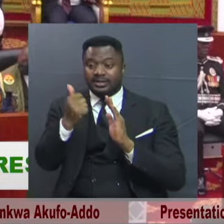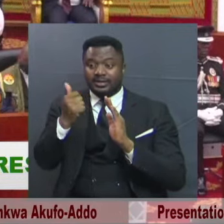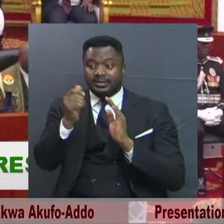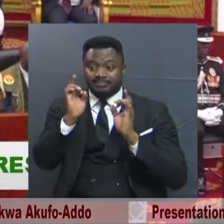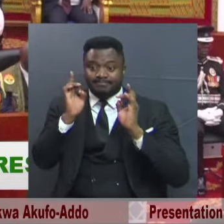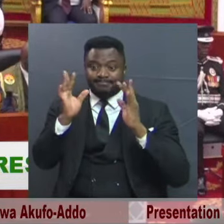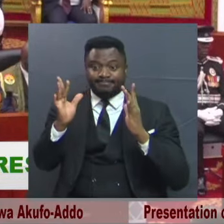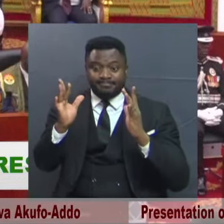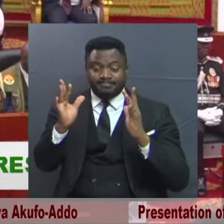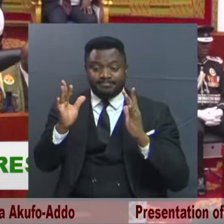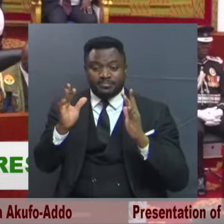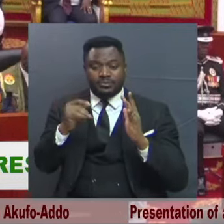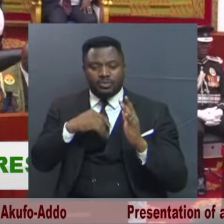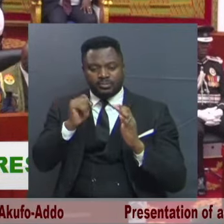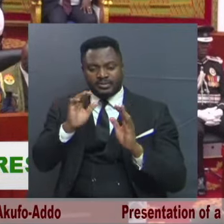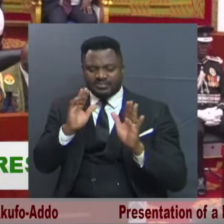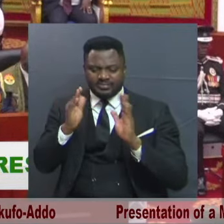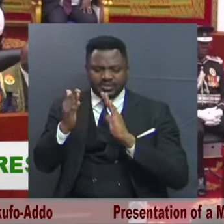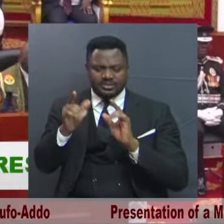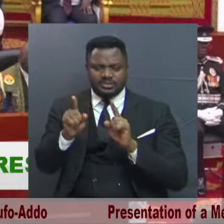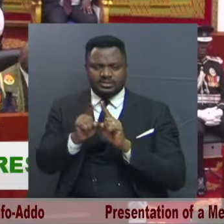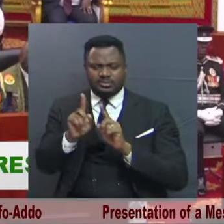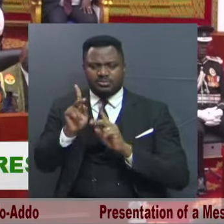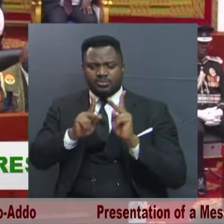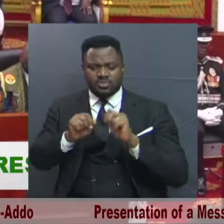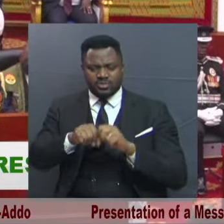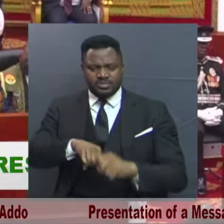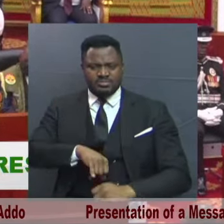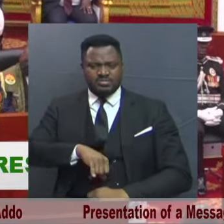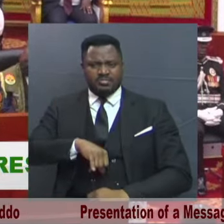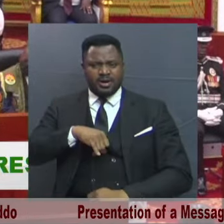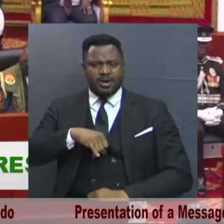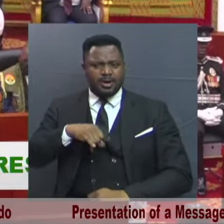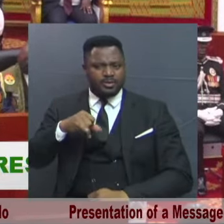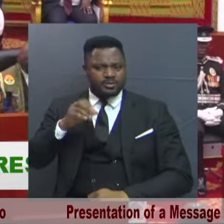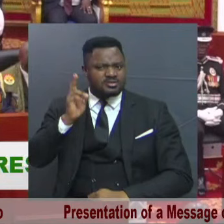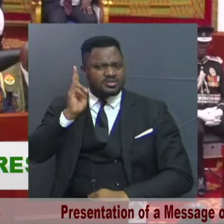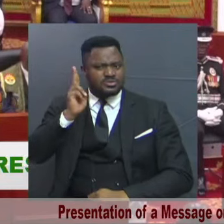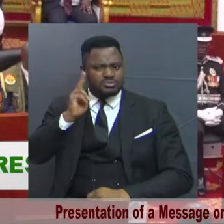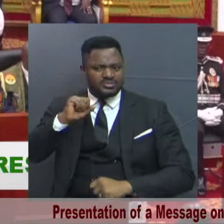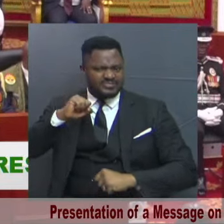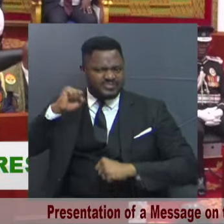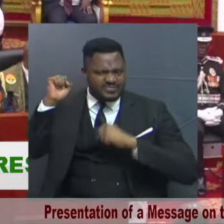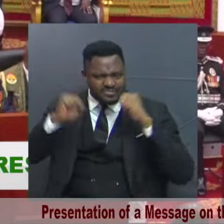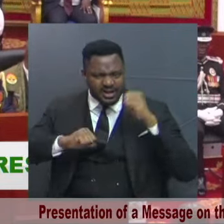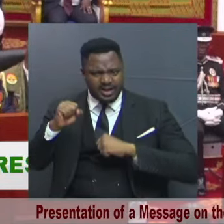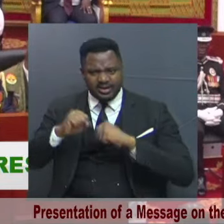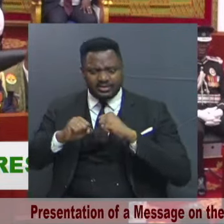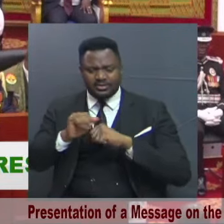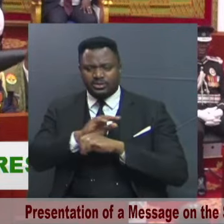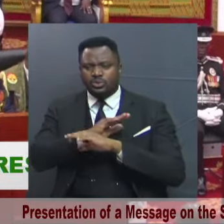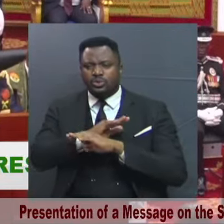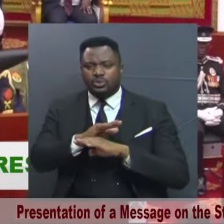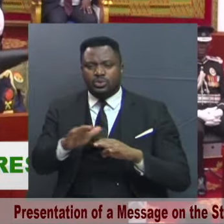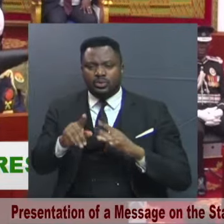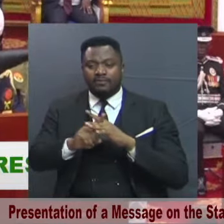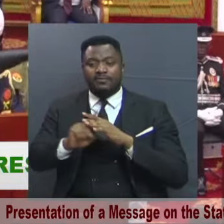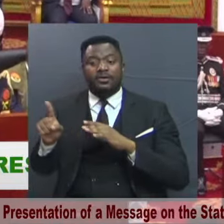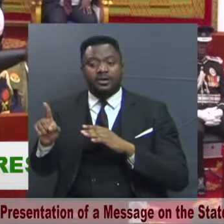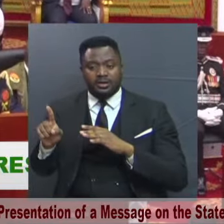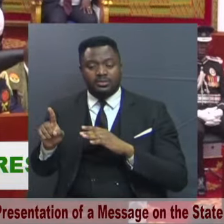Misfortune we must face it like people with a proud history who fight and do not